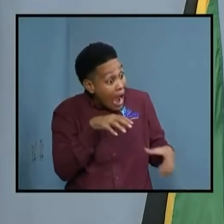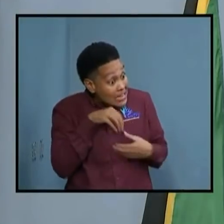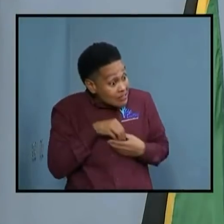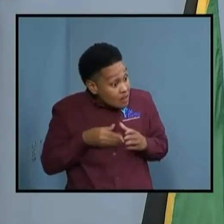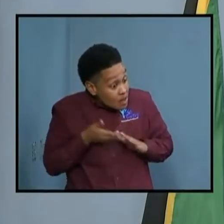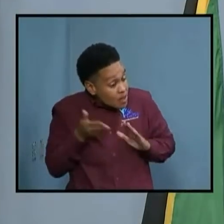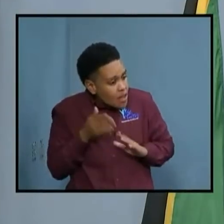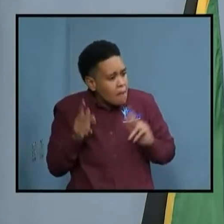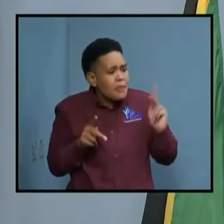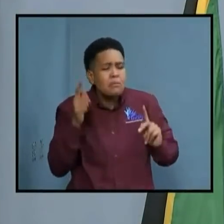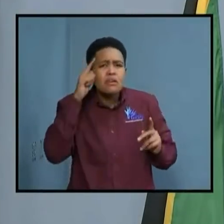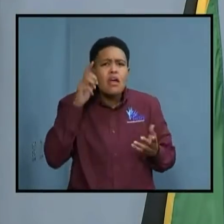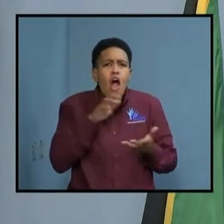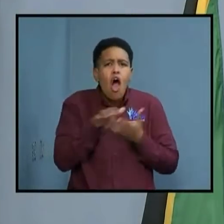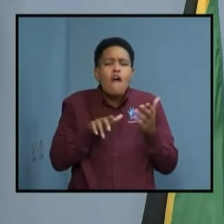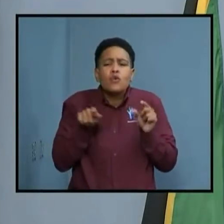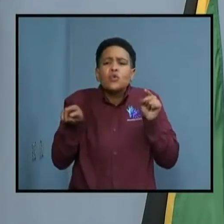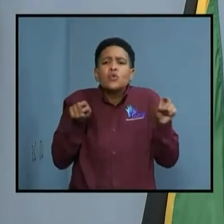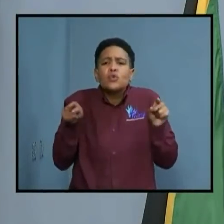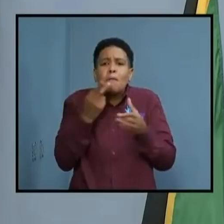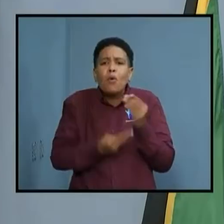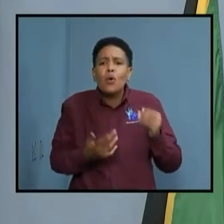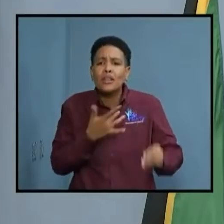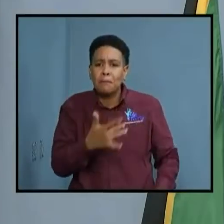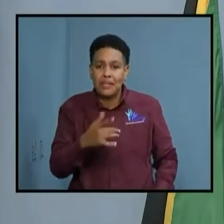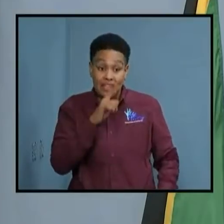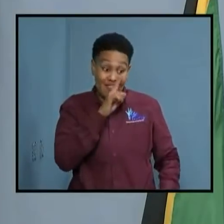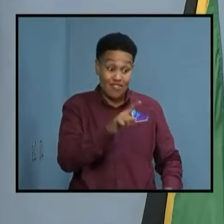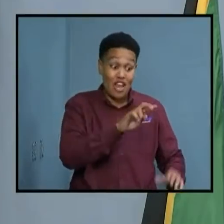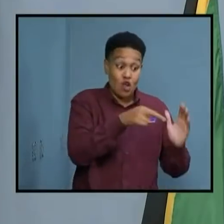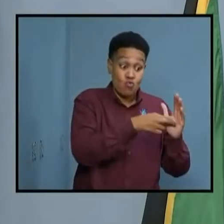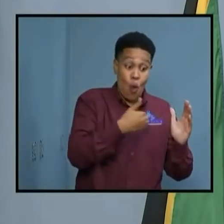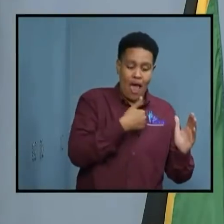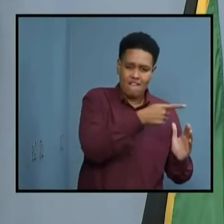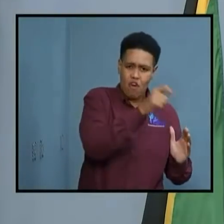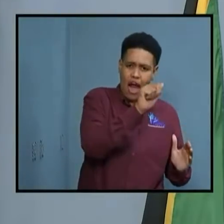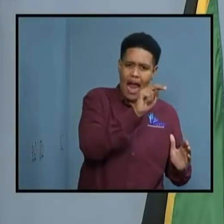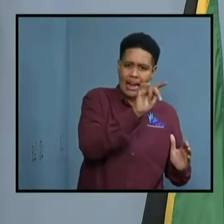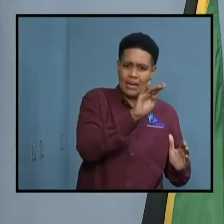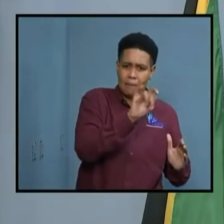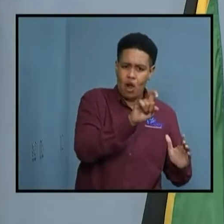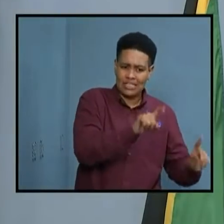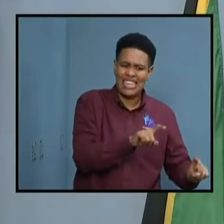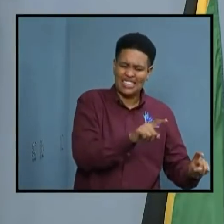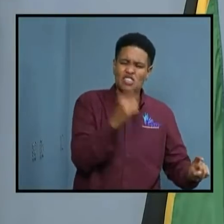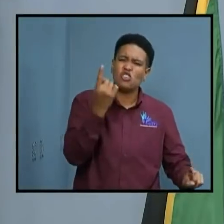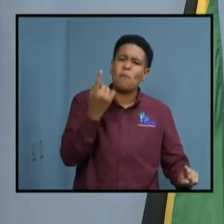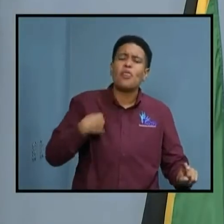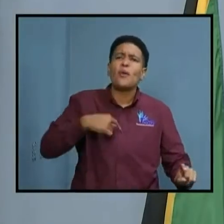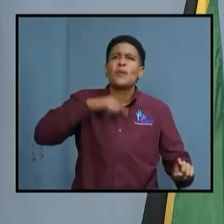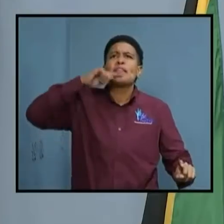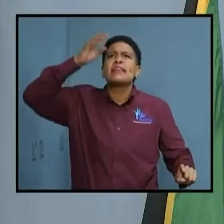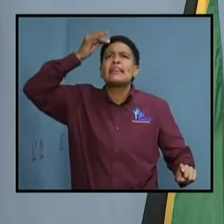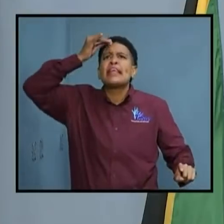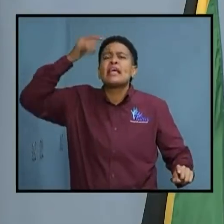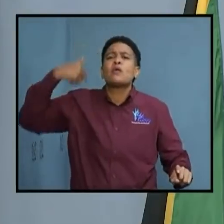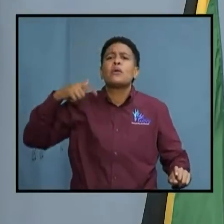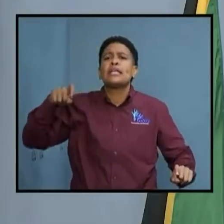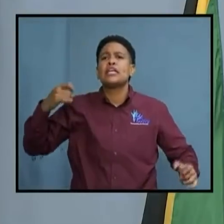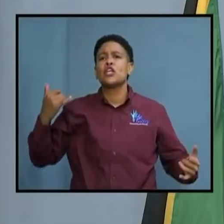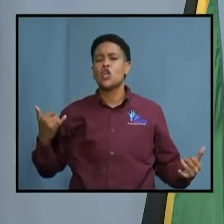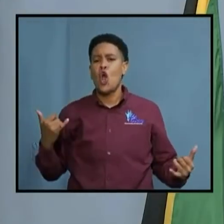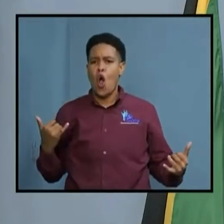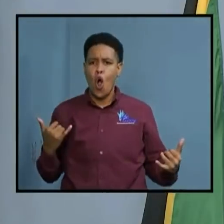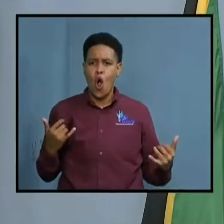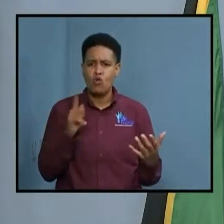And persons tend to confuse the two. Now, there is a role for antibody testing, and it is something that we think we need to now get